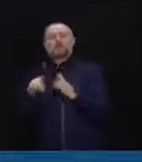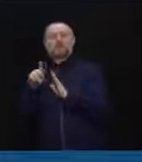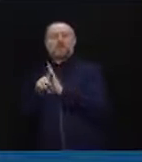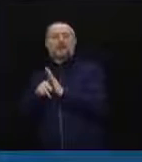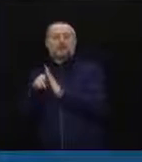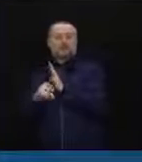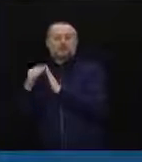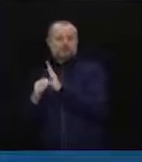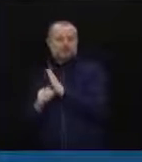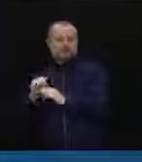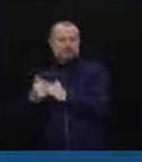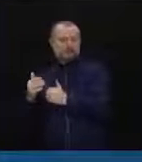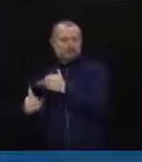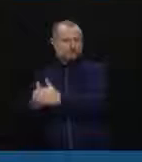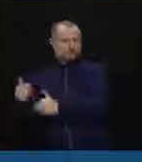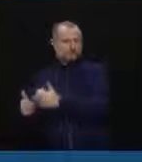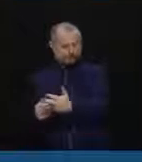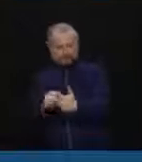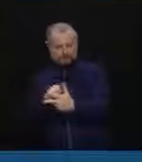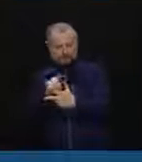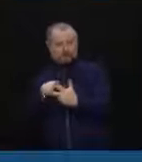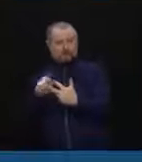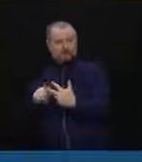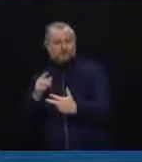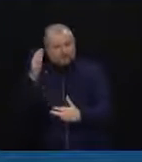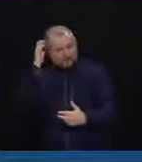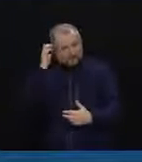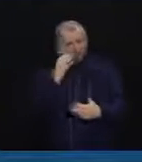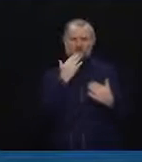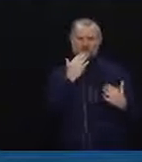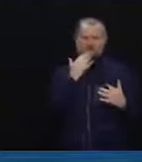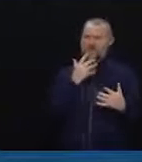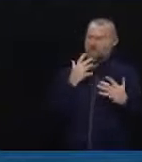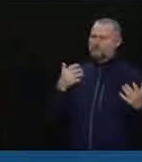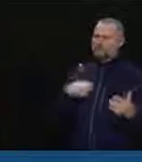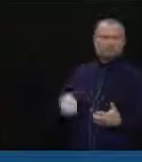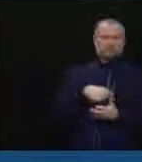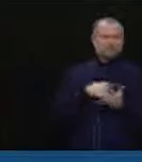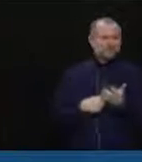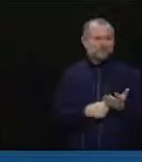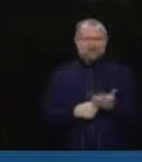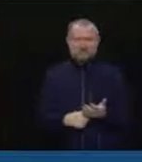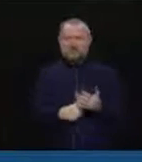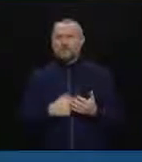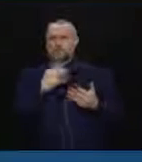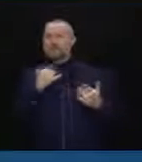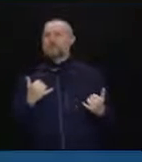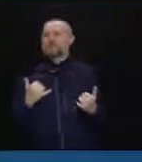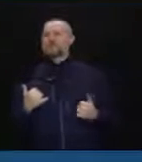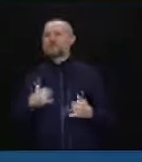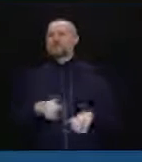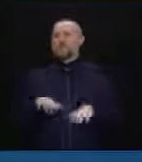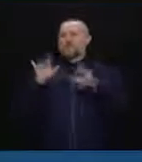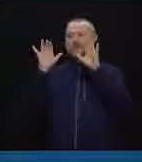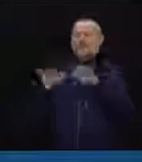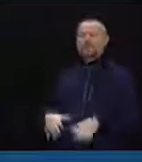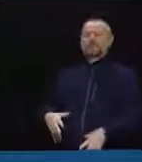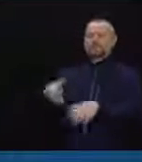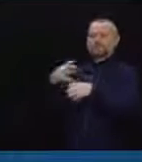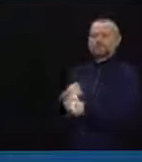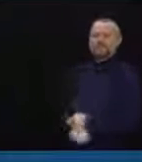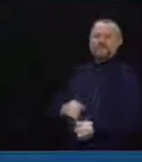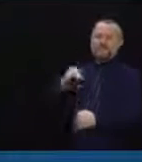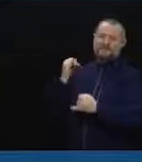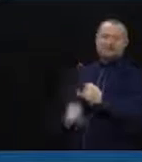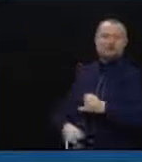very grateful that it offered a rich discussion. We're writing up a final kind of report and synopsis of the recommendations that came out of